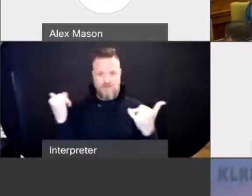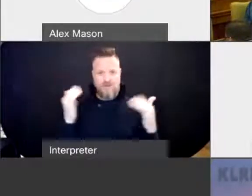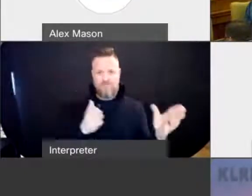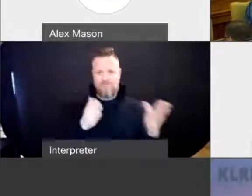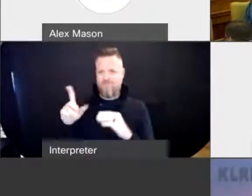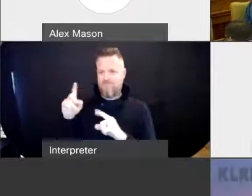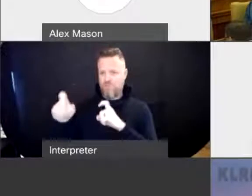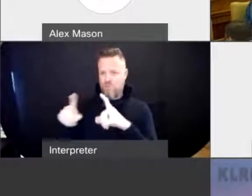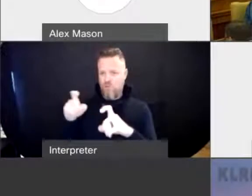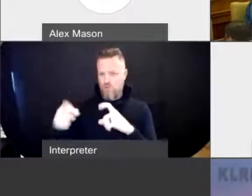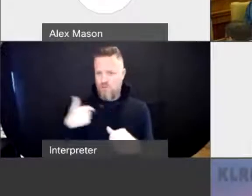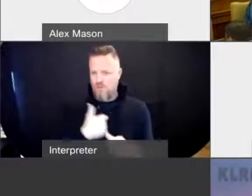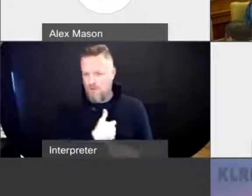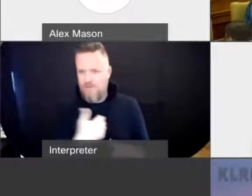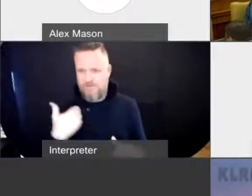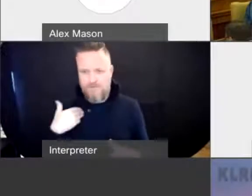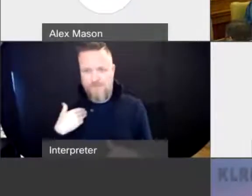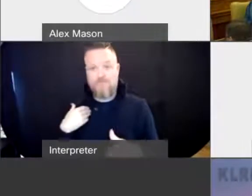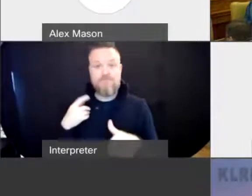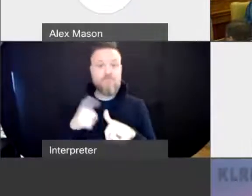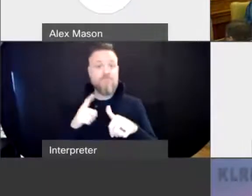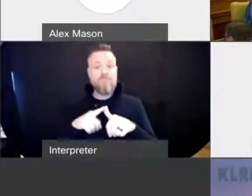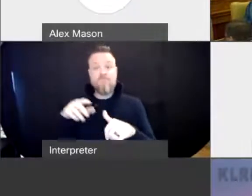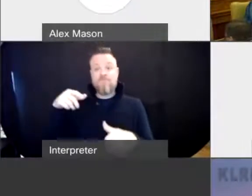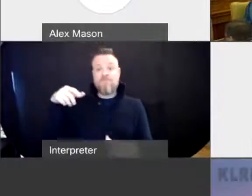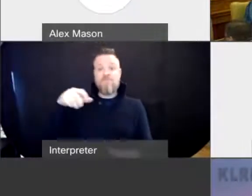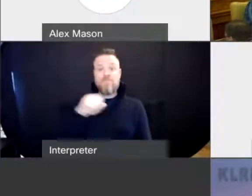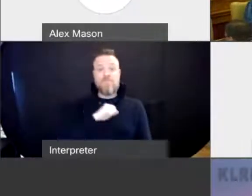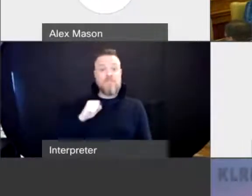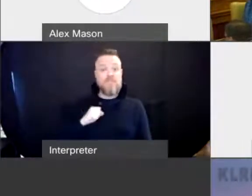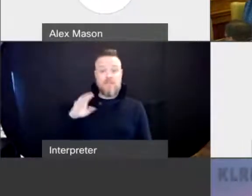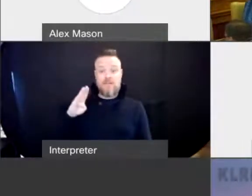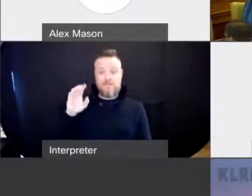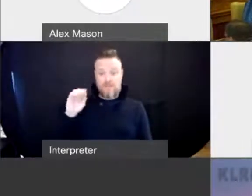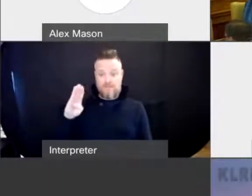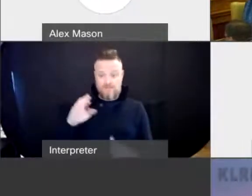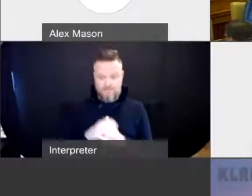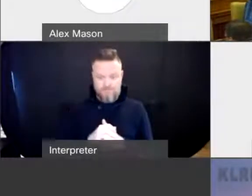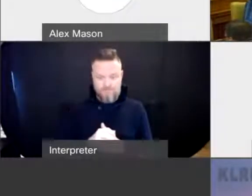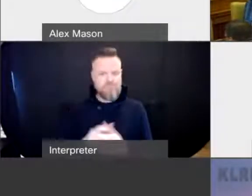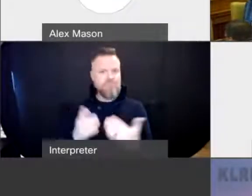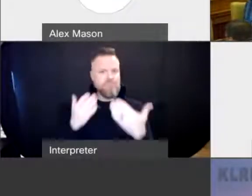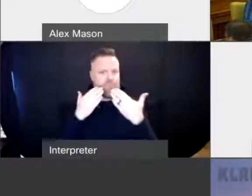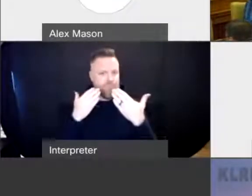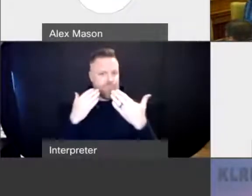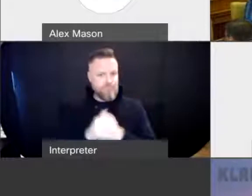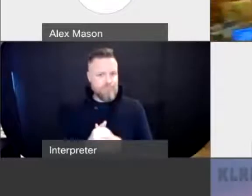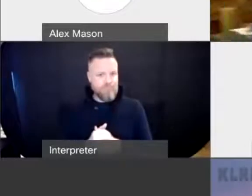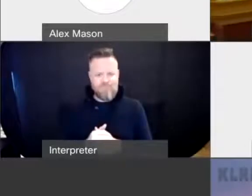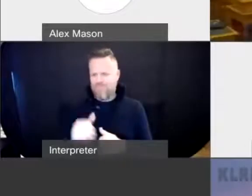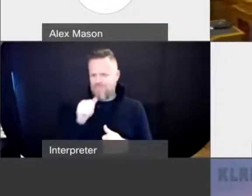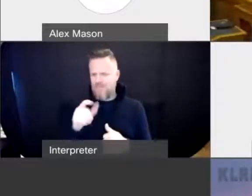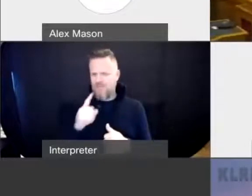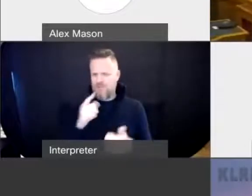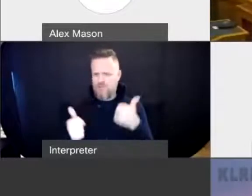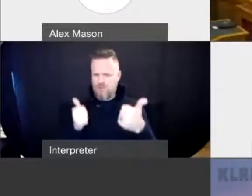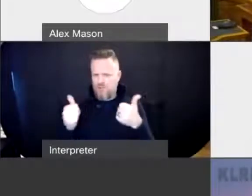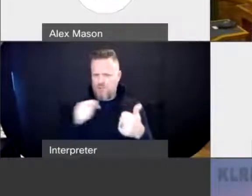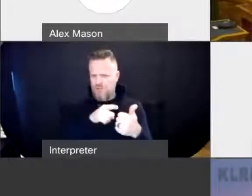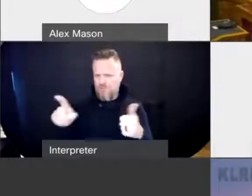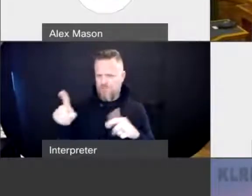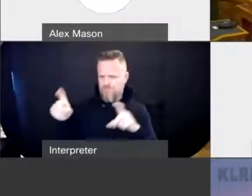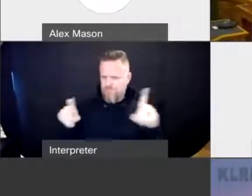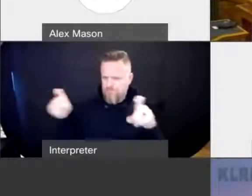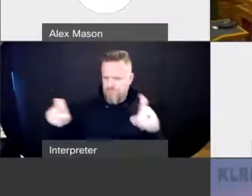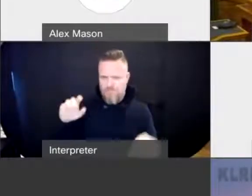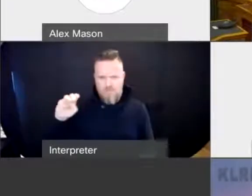that we have, and we'll start with Senator Straub. Thank you, Madam Chair. I'm not sure which one of you the question's for, either Mark